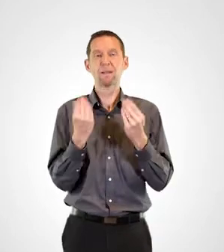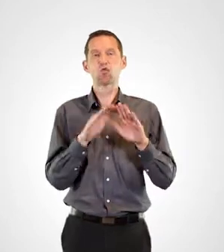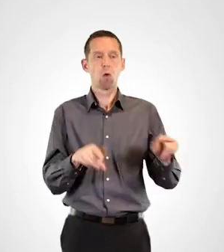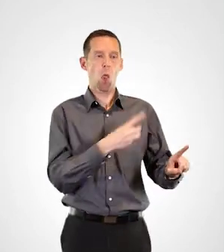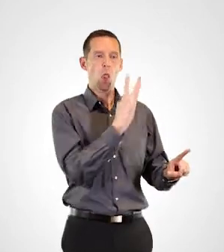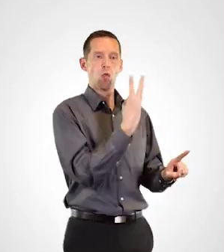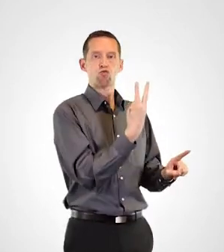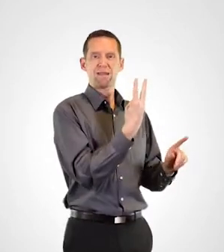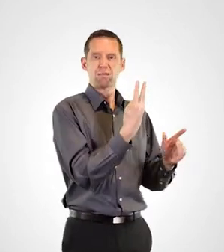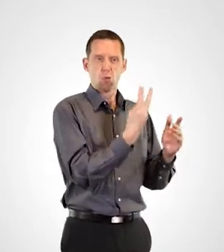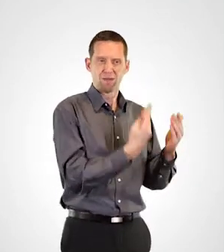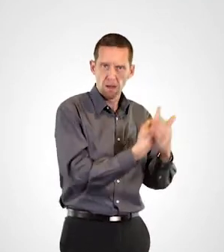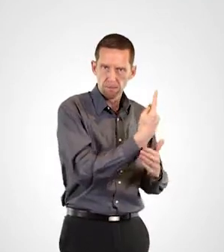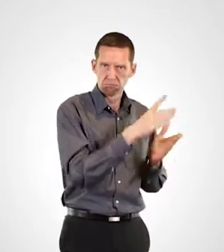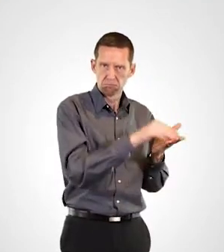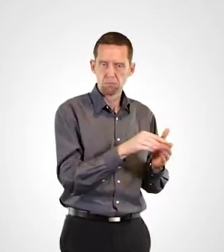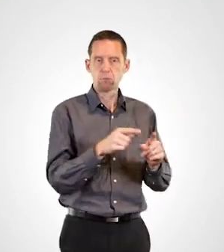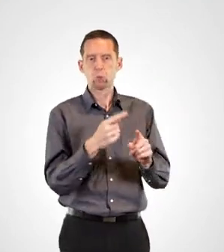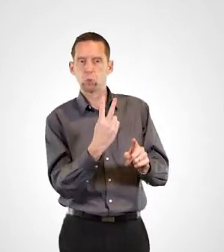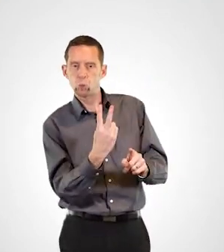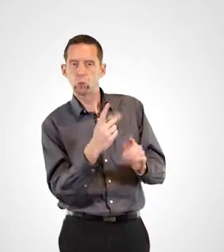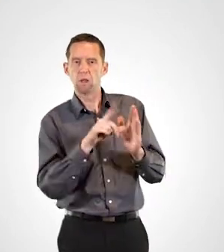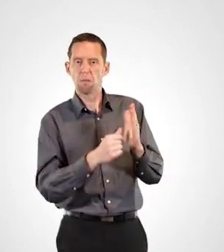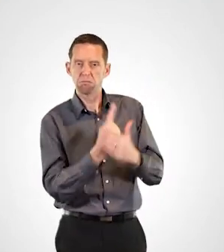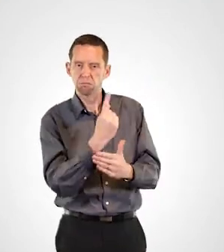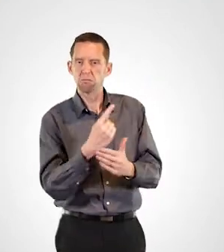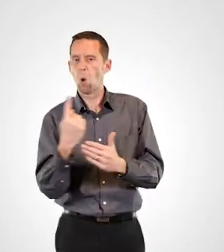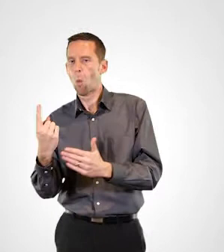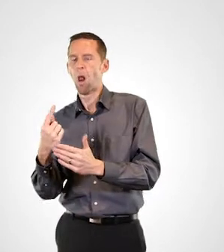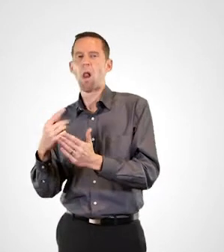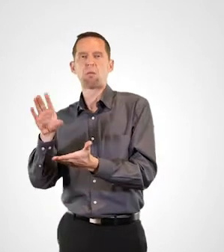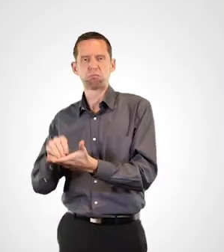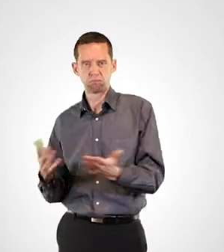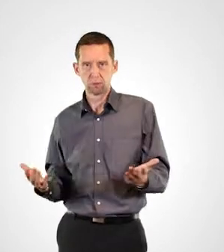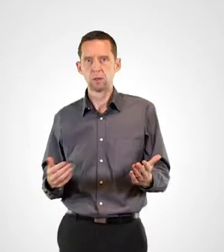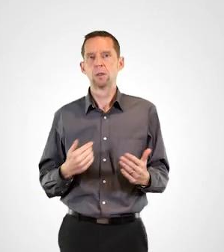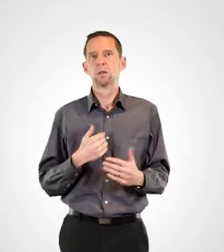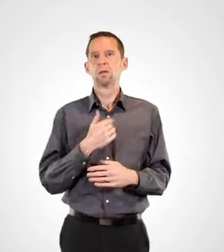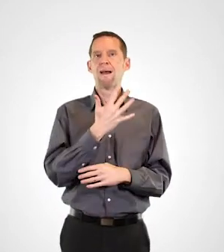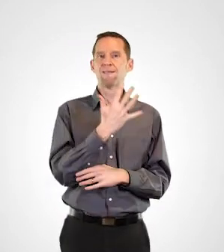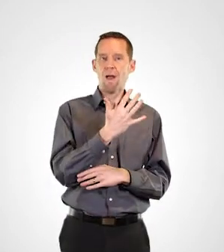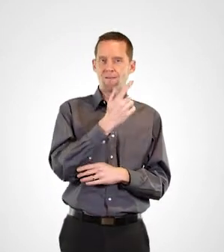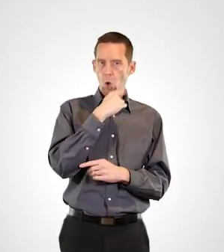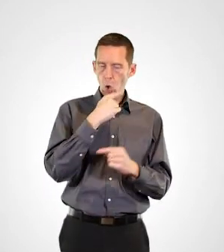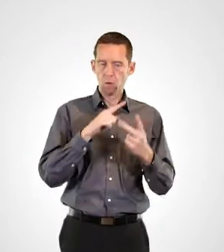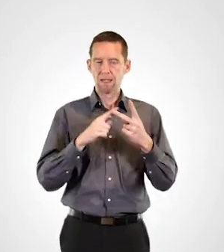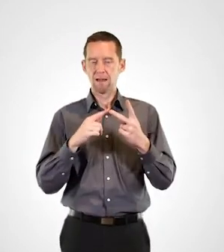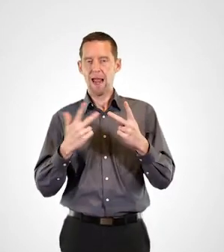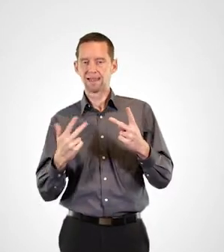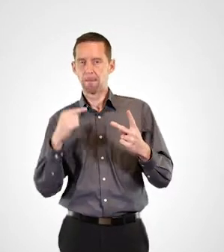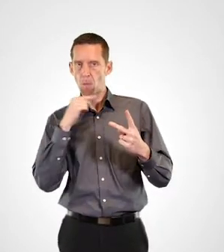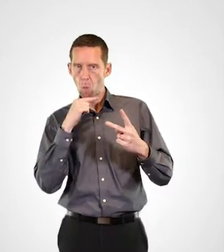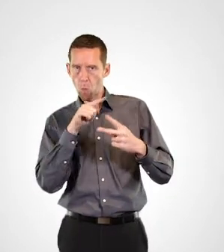3 sessions, some 2, some only 1. We've got 5 little girls, 8 little boys. They